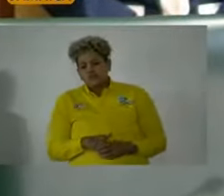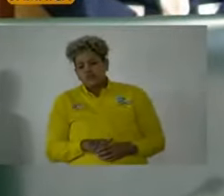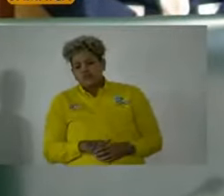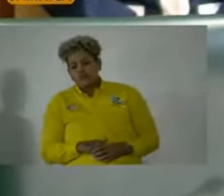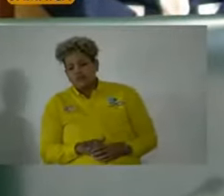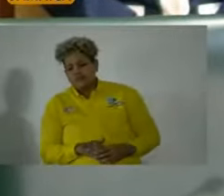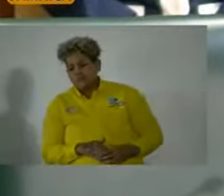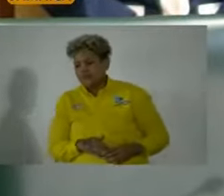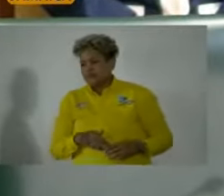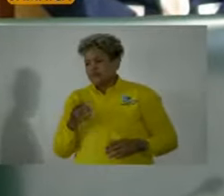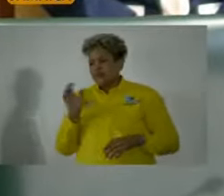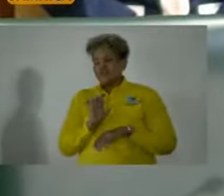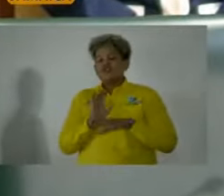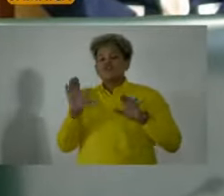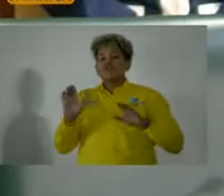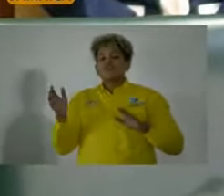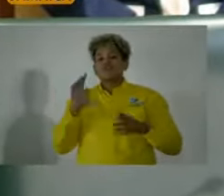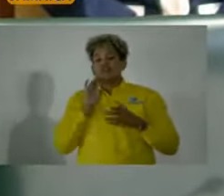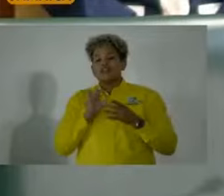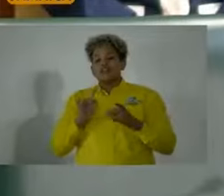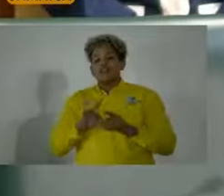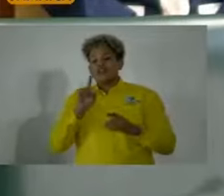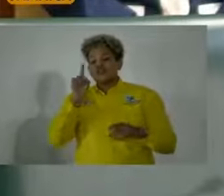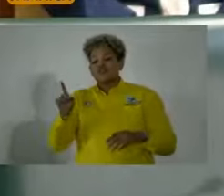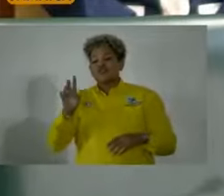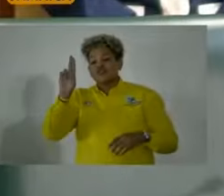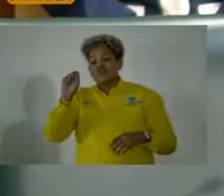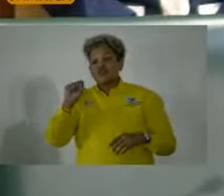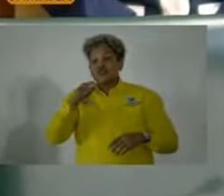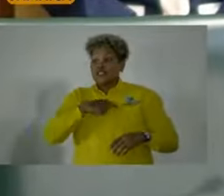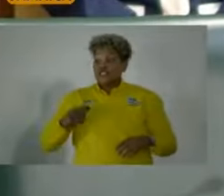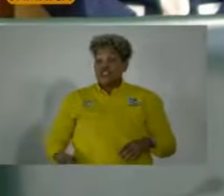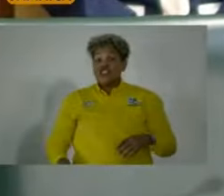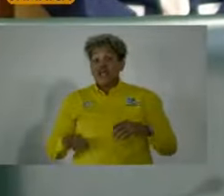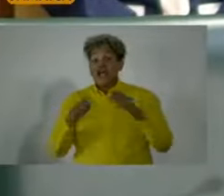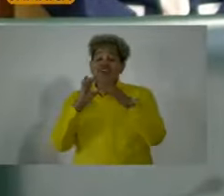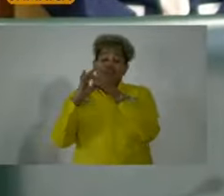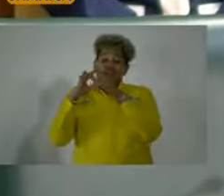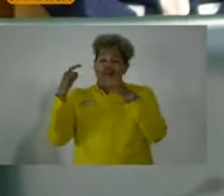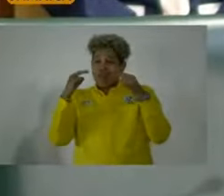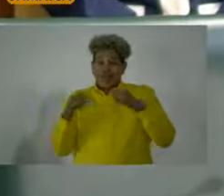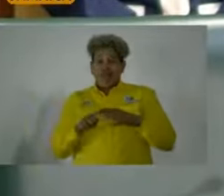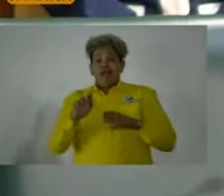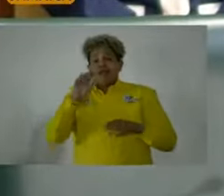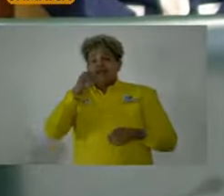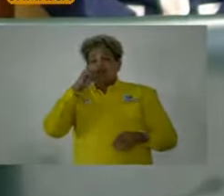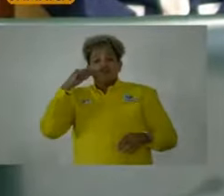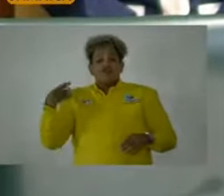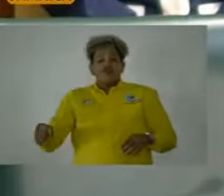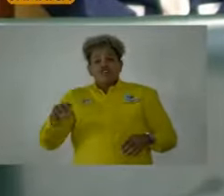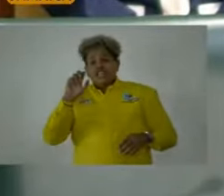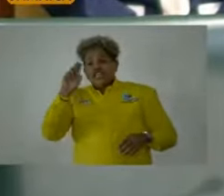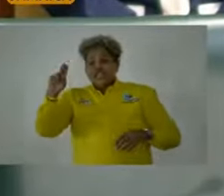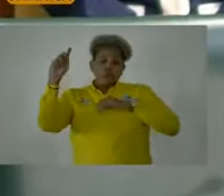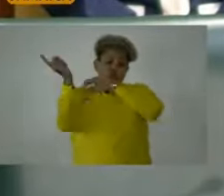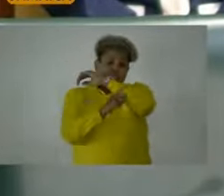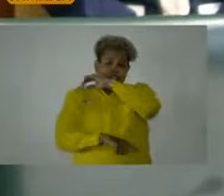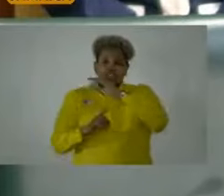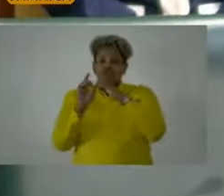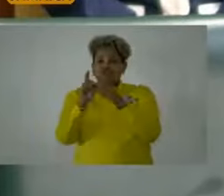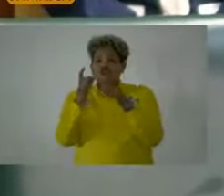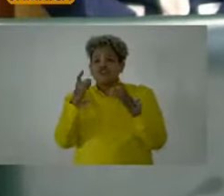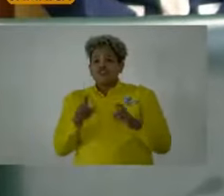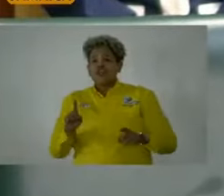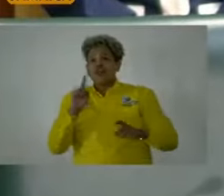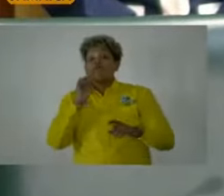In recent years, the tensions in US-China relations, the Russia-EU sanctions resulting from the war